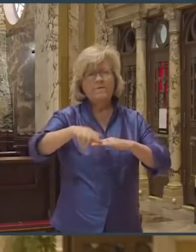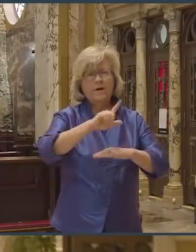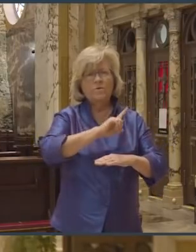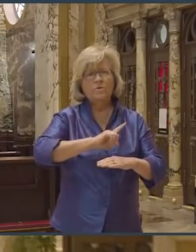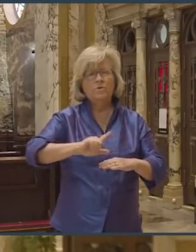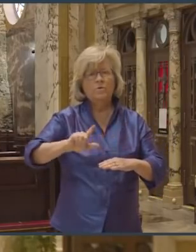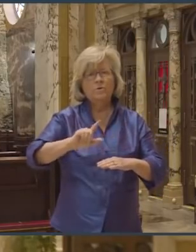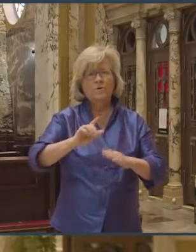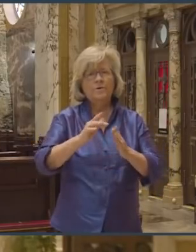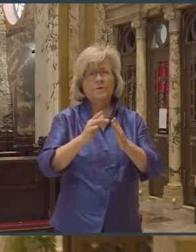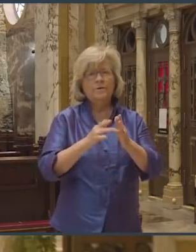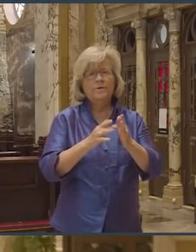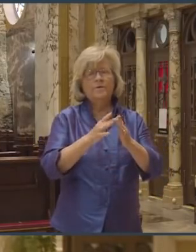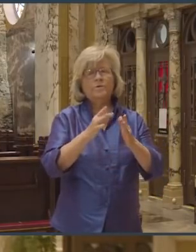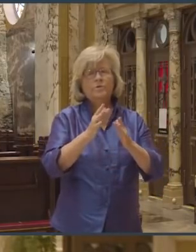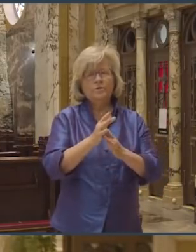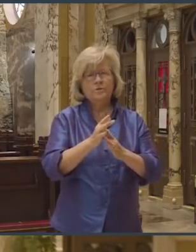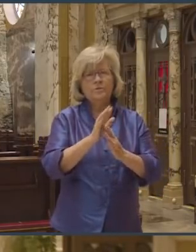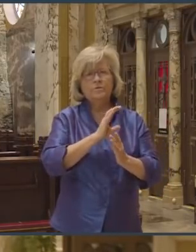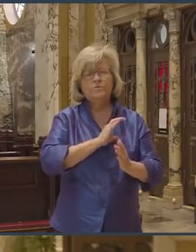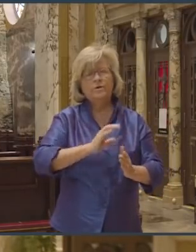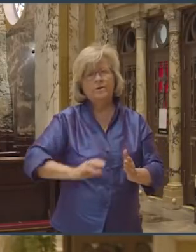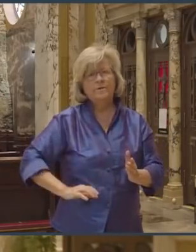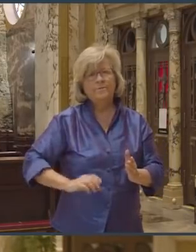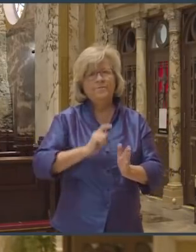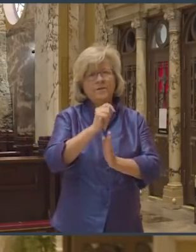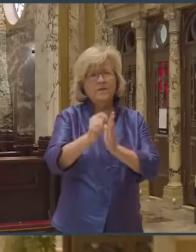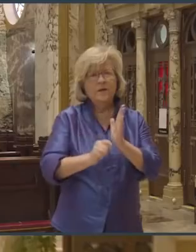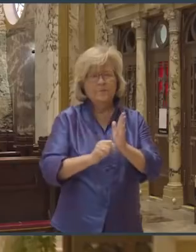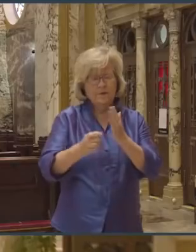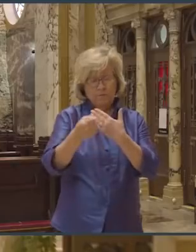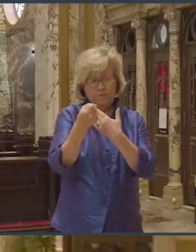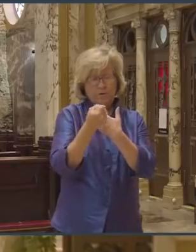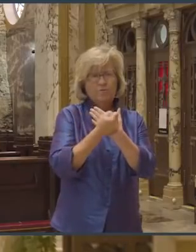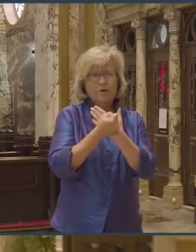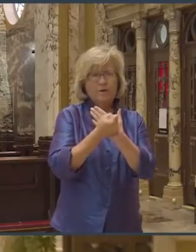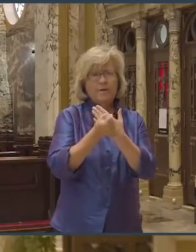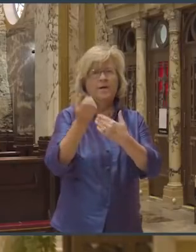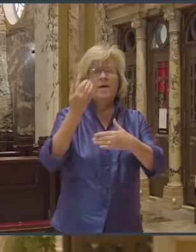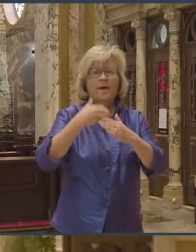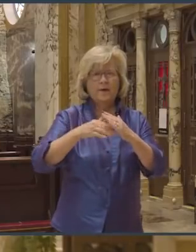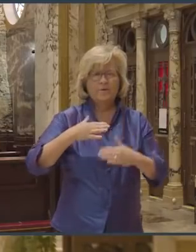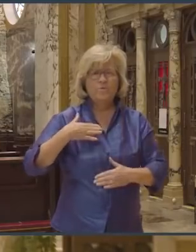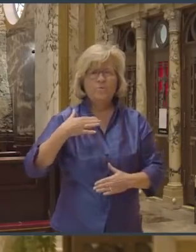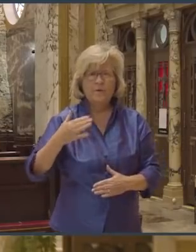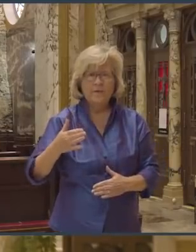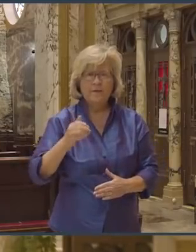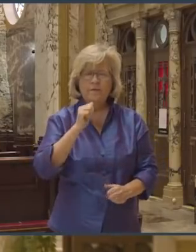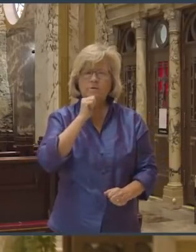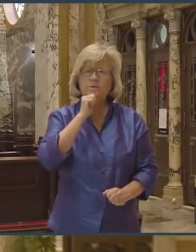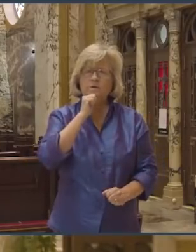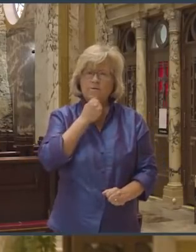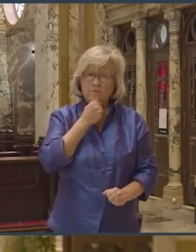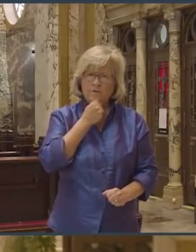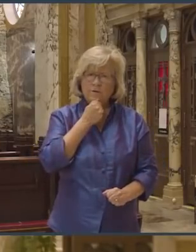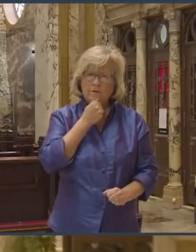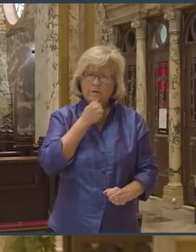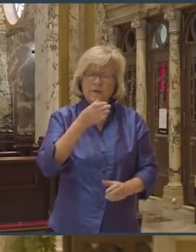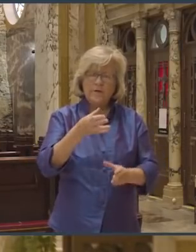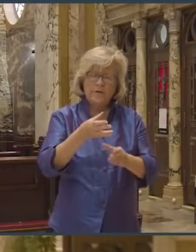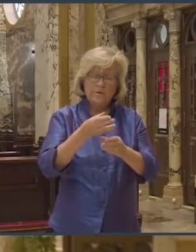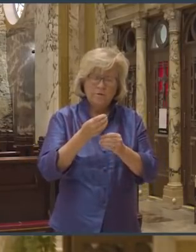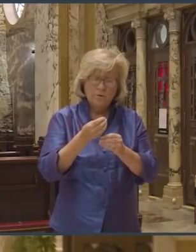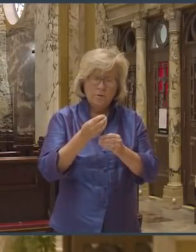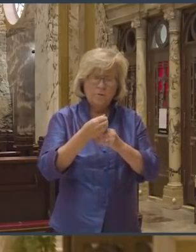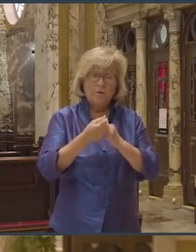Lord Jesus Christ. At the time he was betrayed and entered willingly into his passion, he took bread and, giving